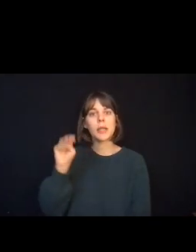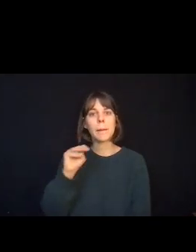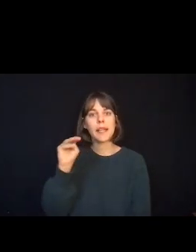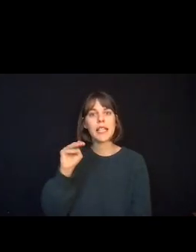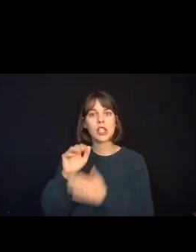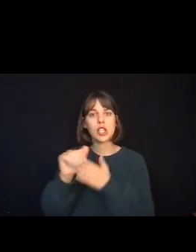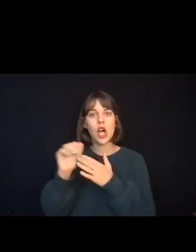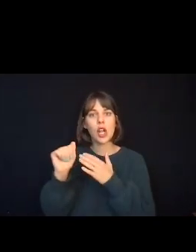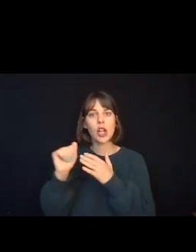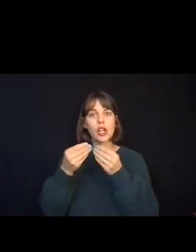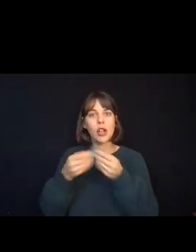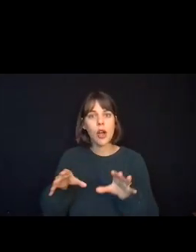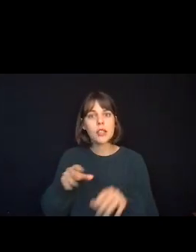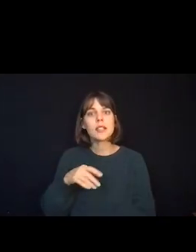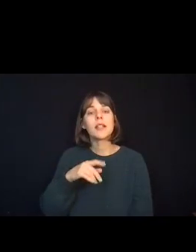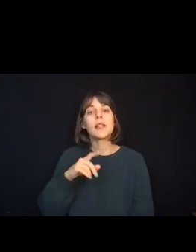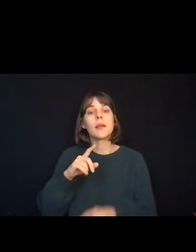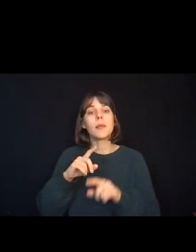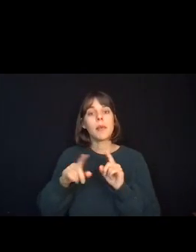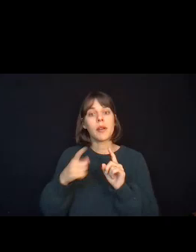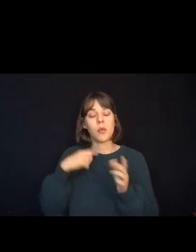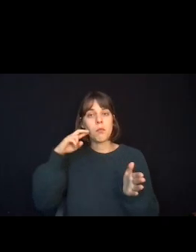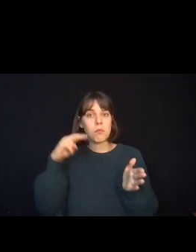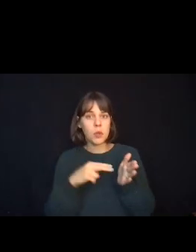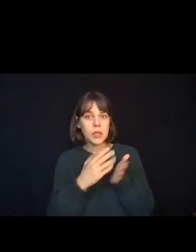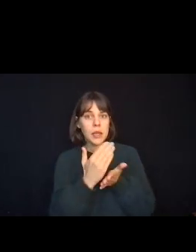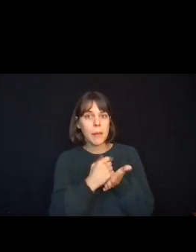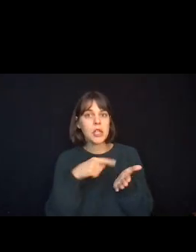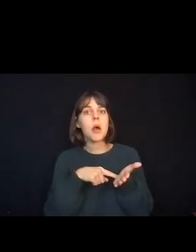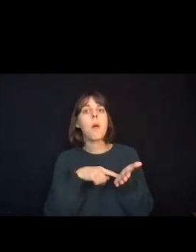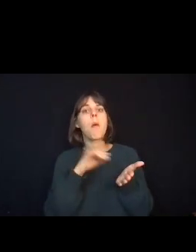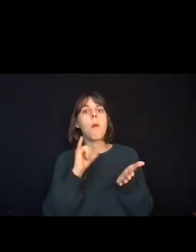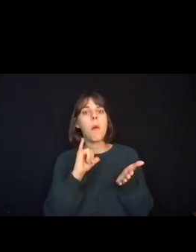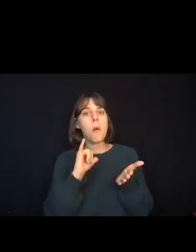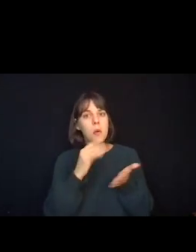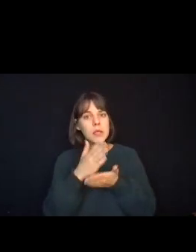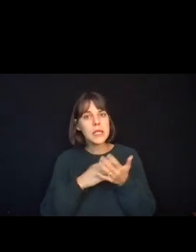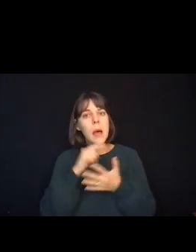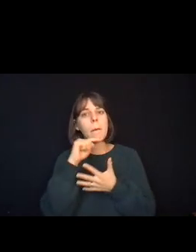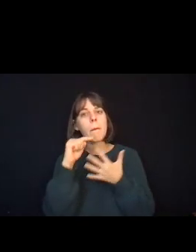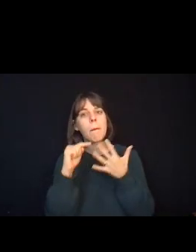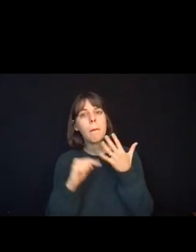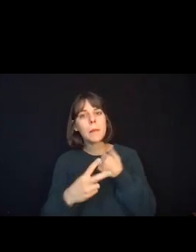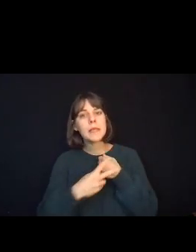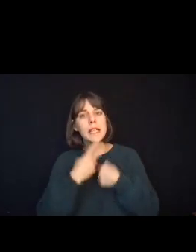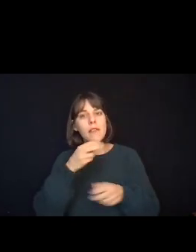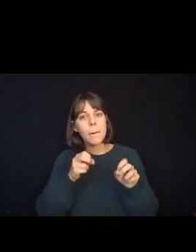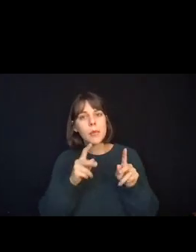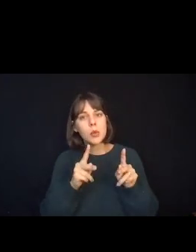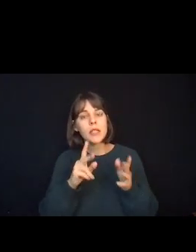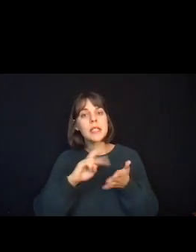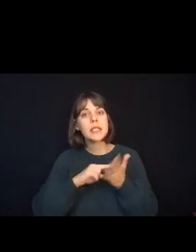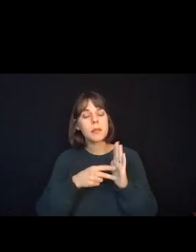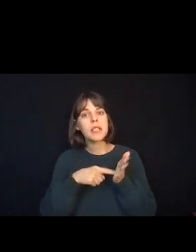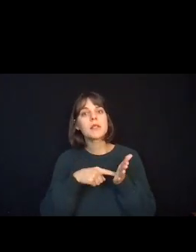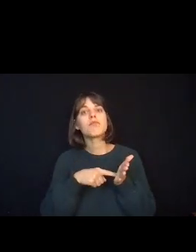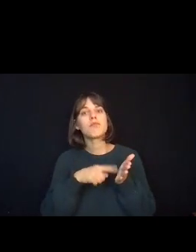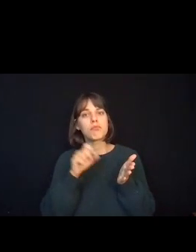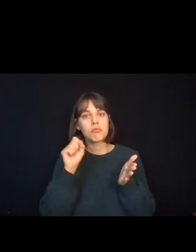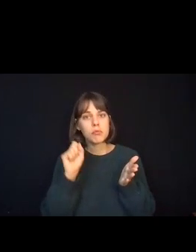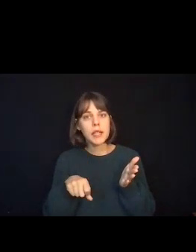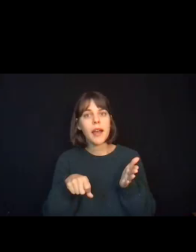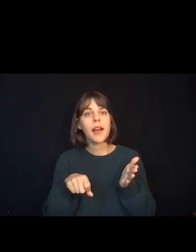deficit. Since then, as we've looked at the budget and we found some of these savings opportunities, we are